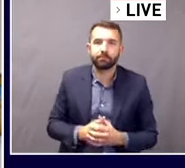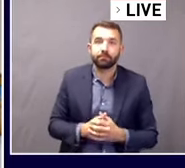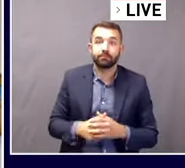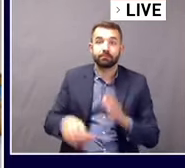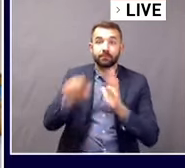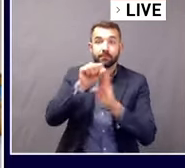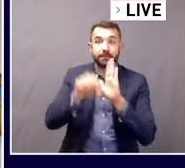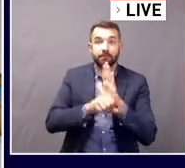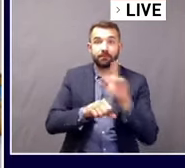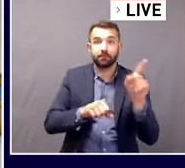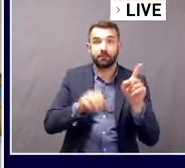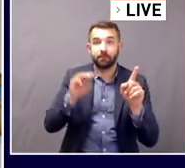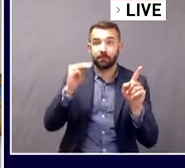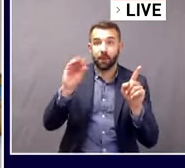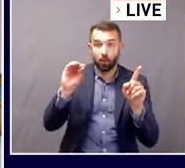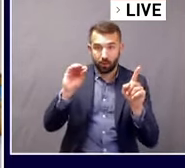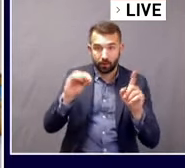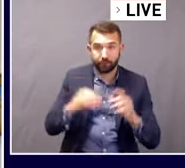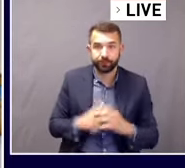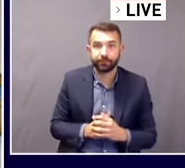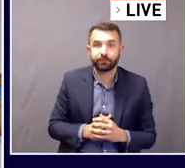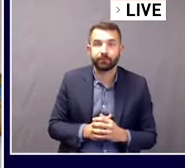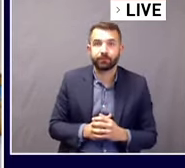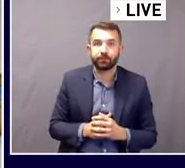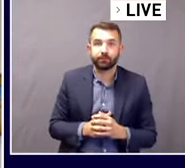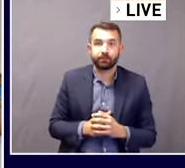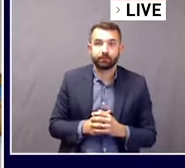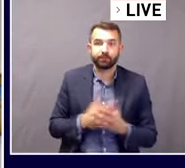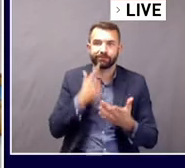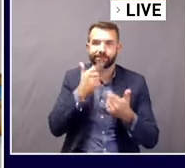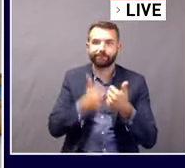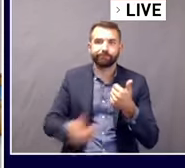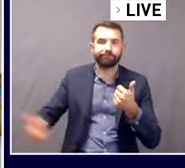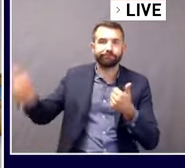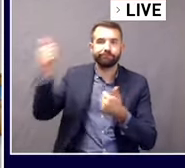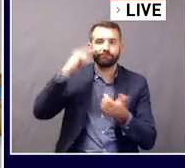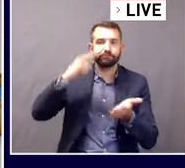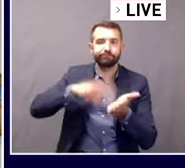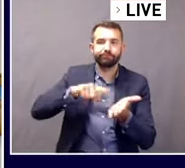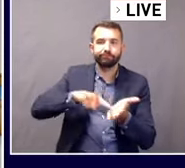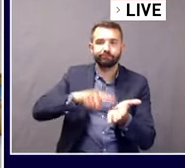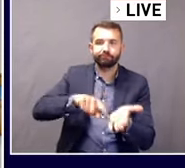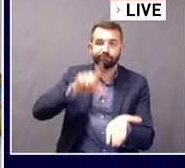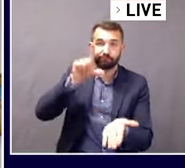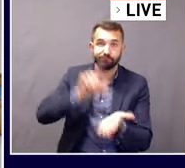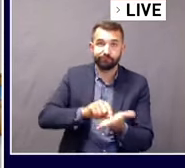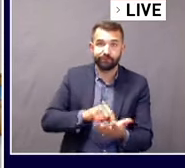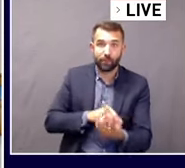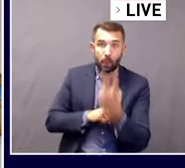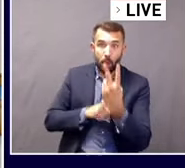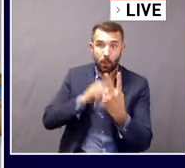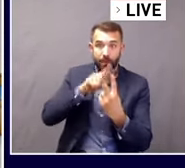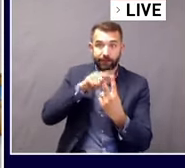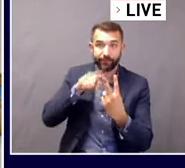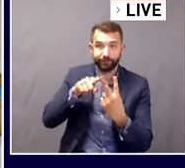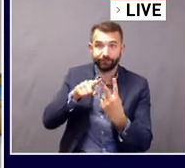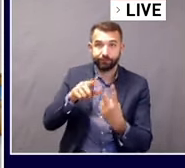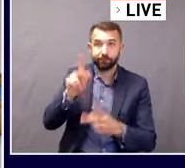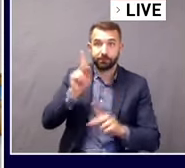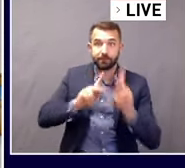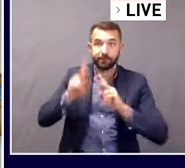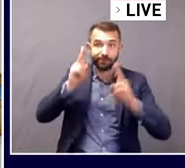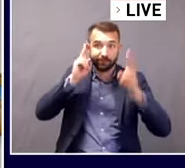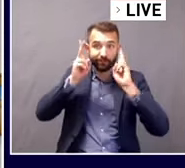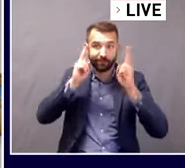there published analysis around 2 individuals who were hairstylists, both of whom had